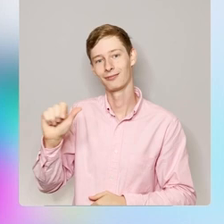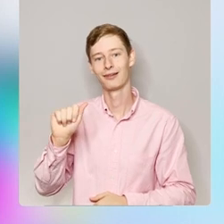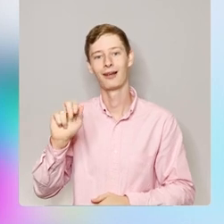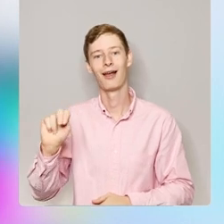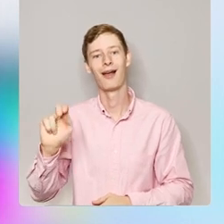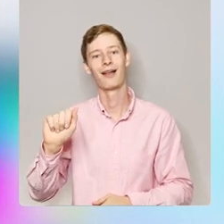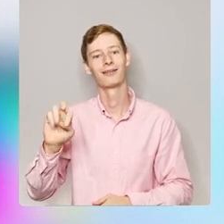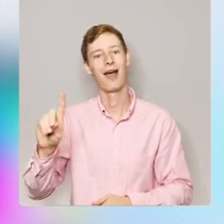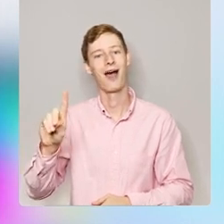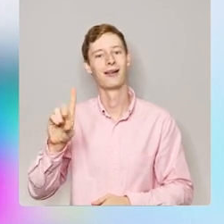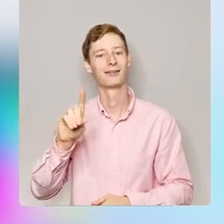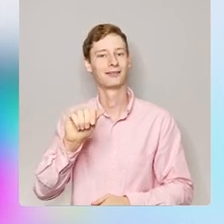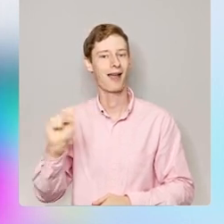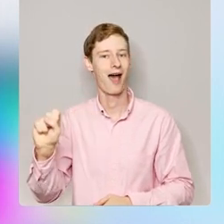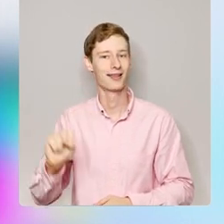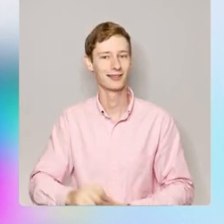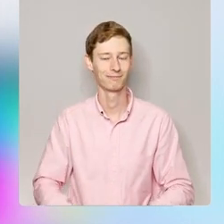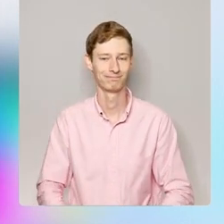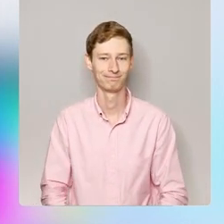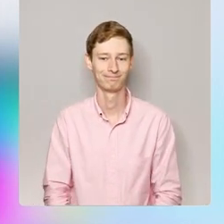welcome Anand Das.